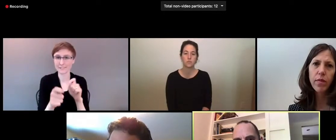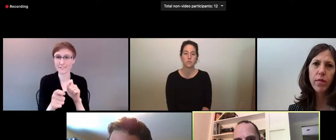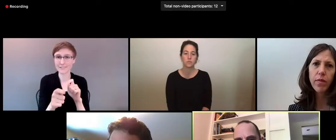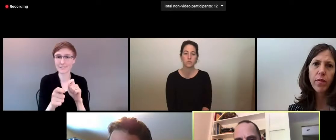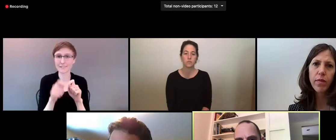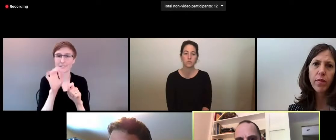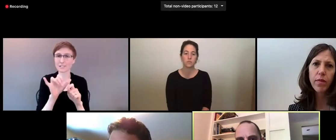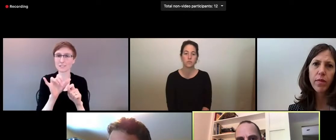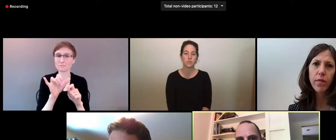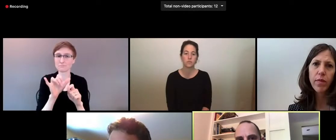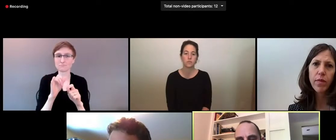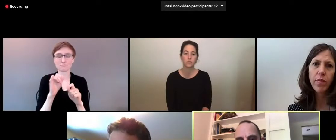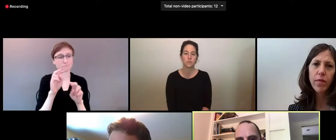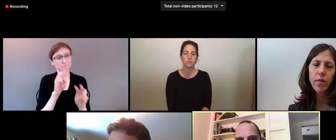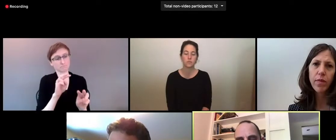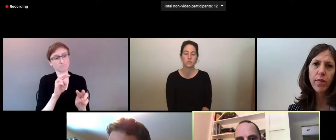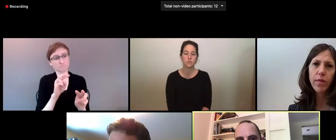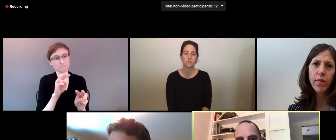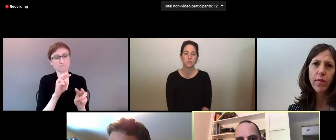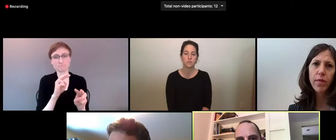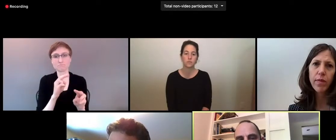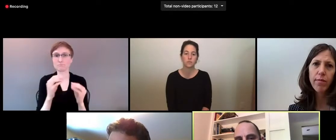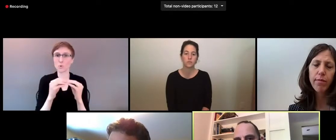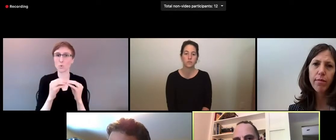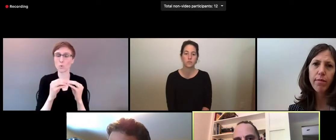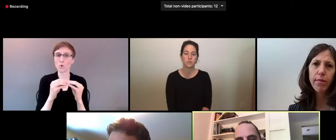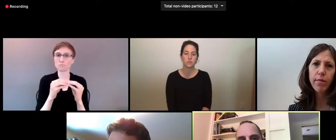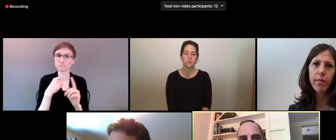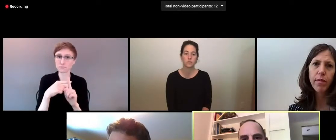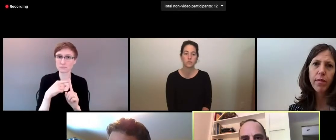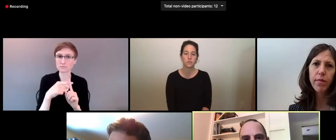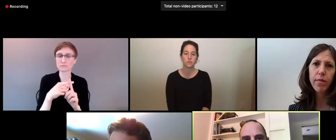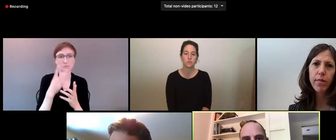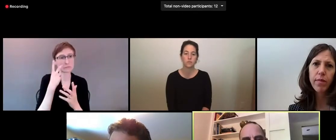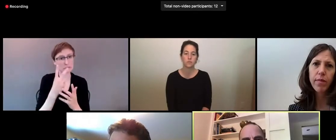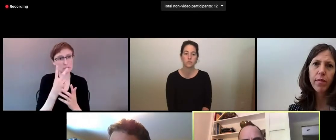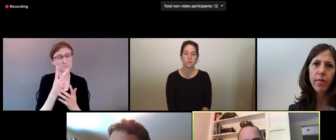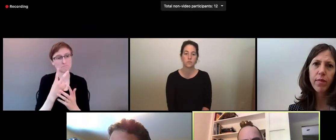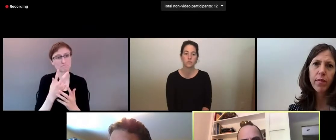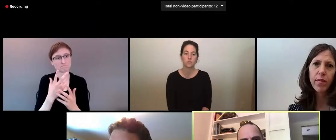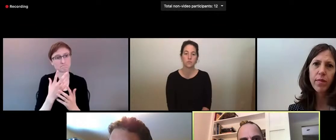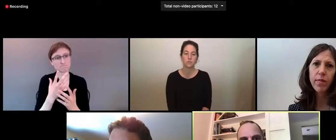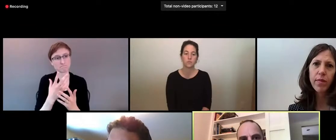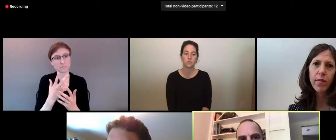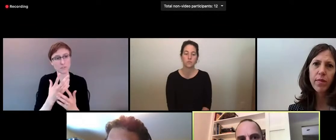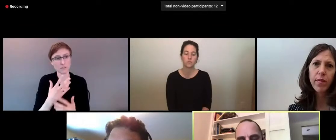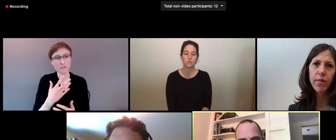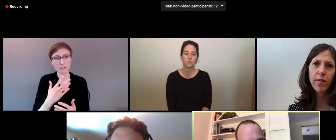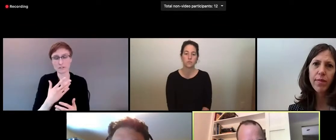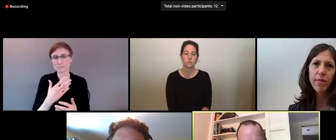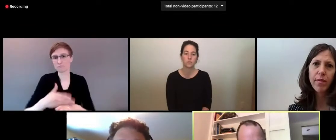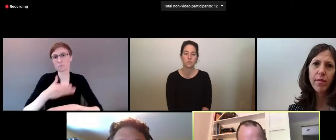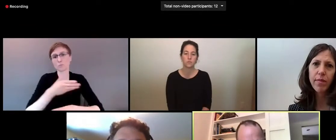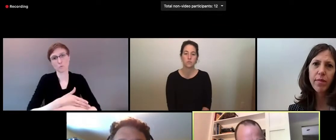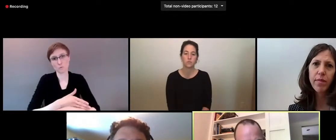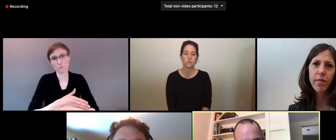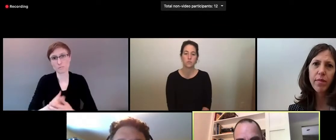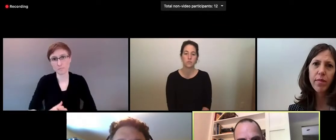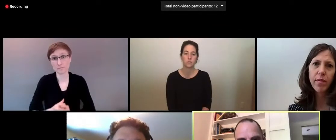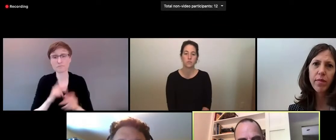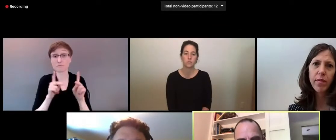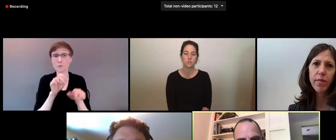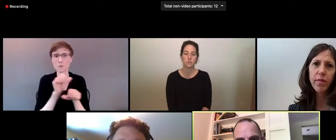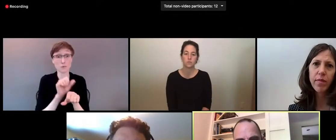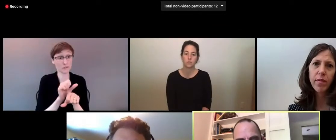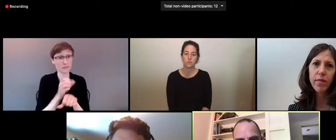and really impressed by the efforts of everyone that's been working in long-term care facilities for the past 6 weeks. They've really